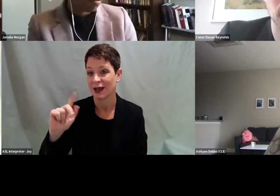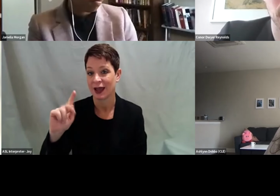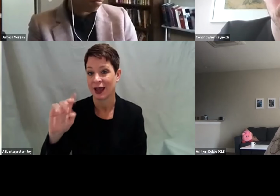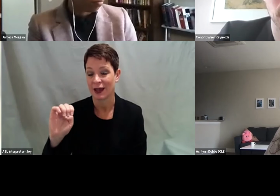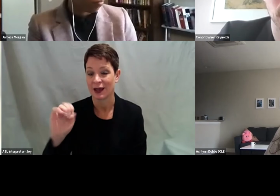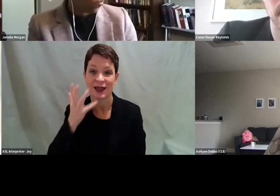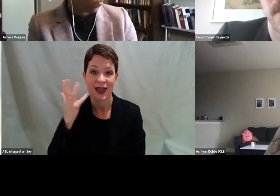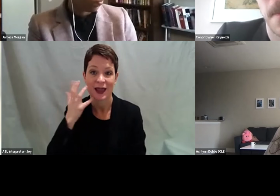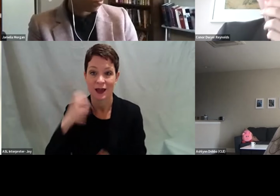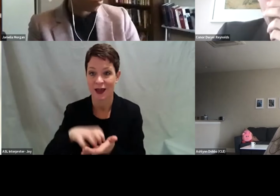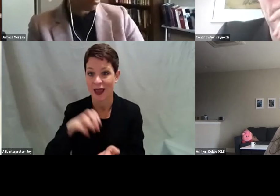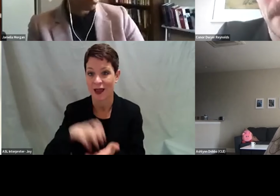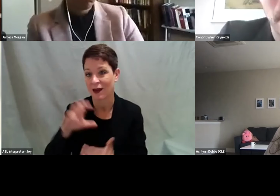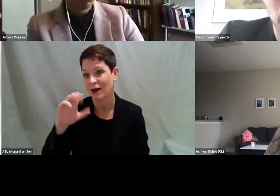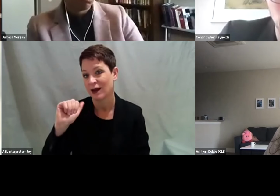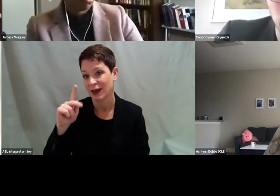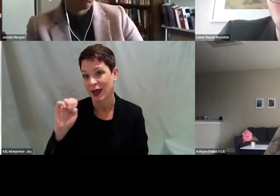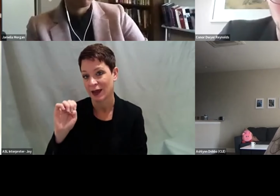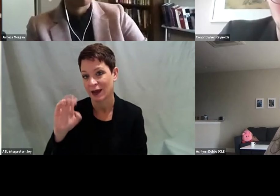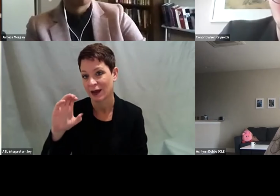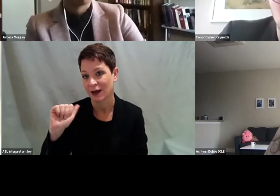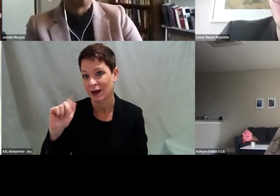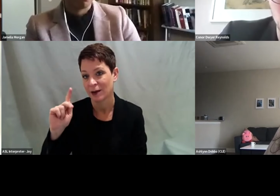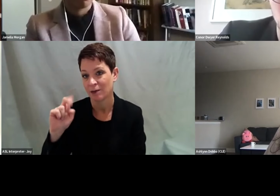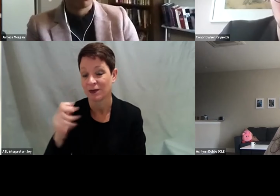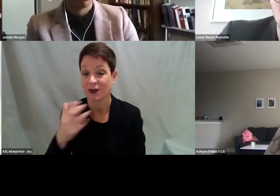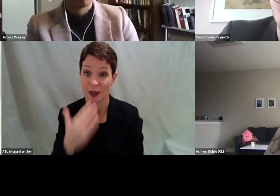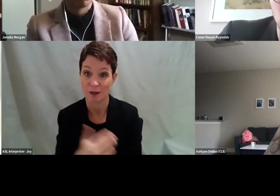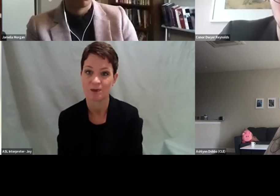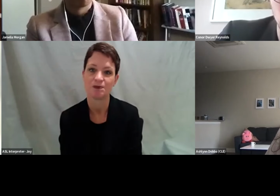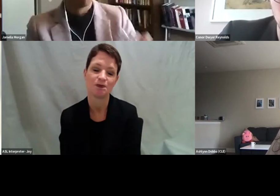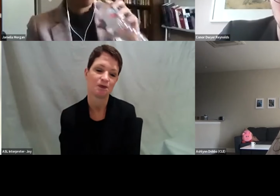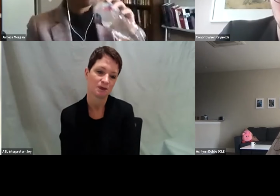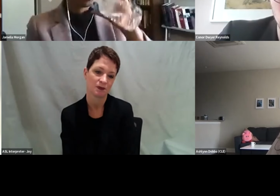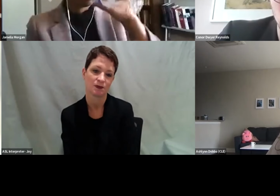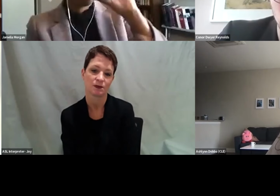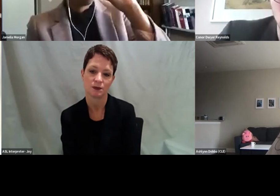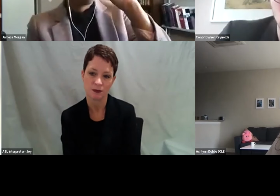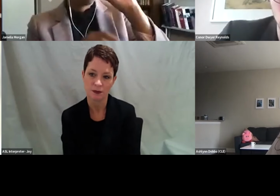C-A-K-E, CAKE. Thank you.